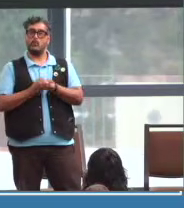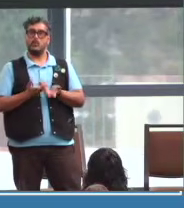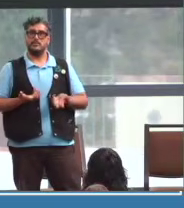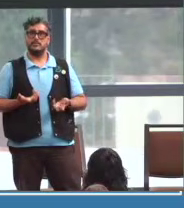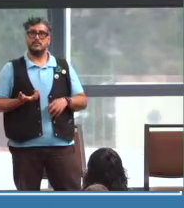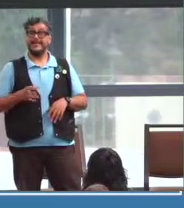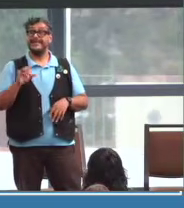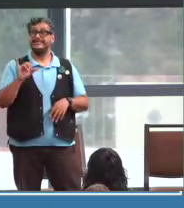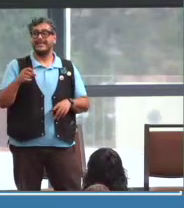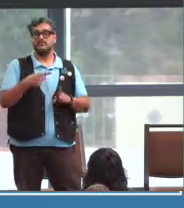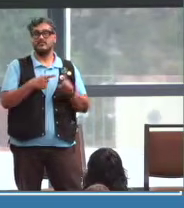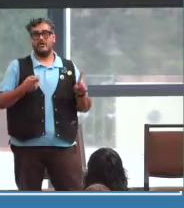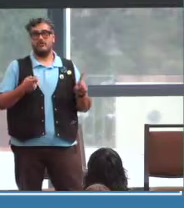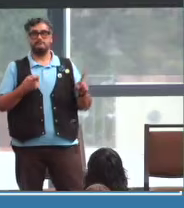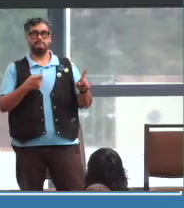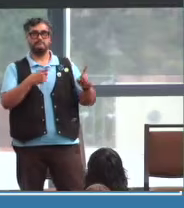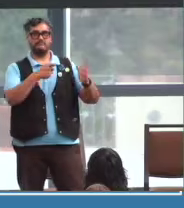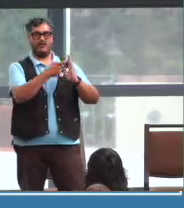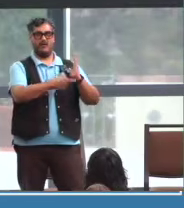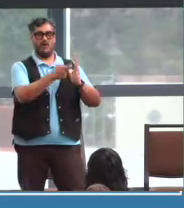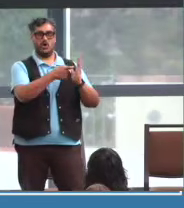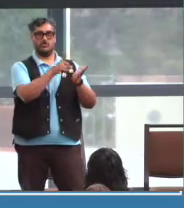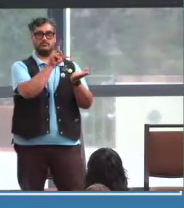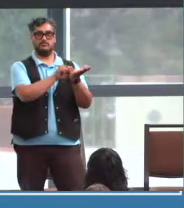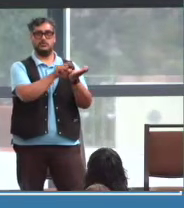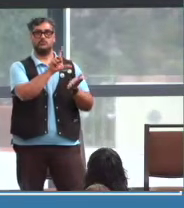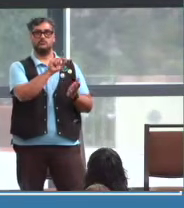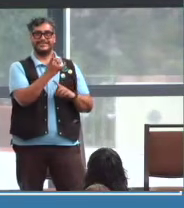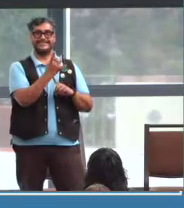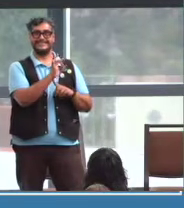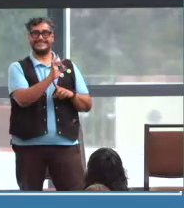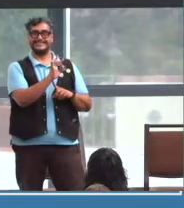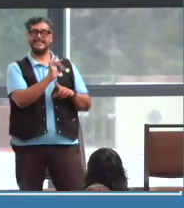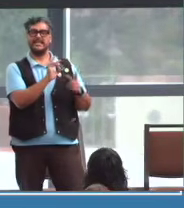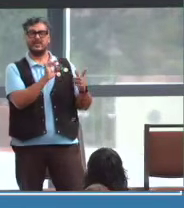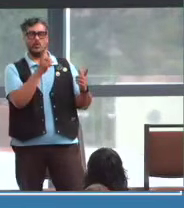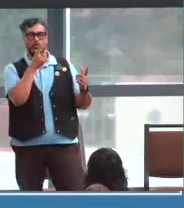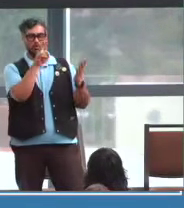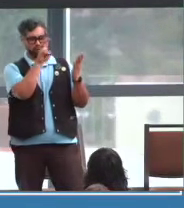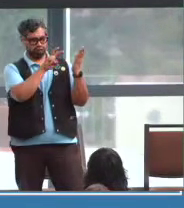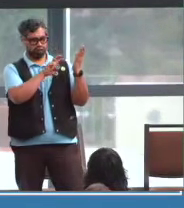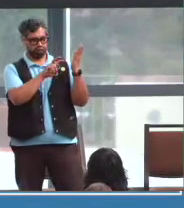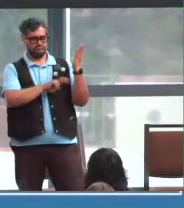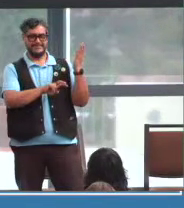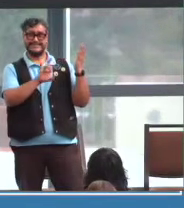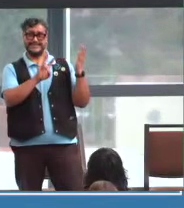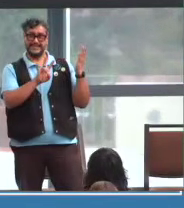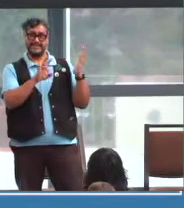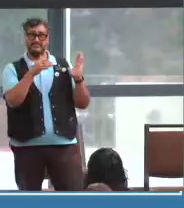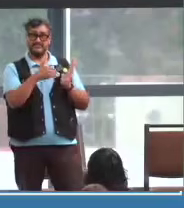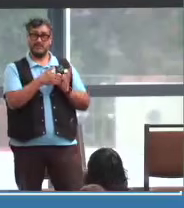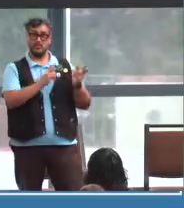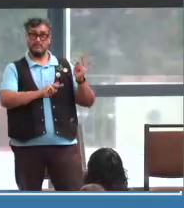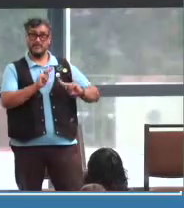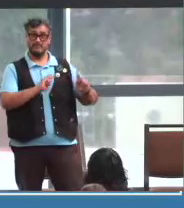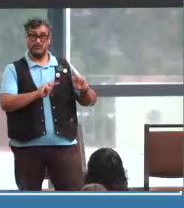And that came from this paper that was published in 2018. It looked at over 7,000 people,